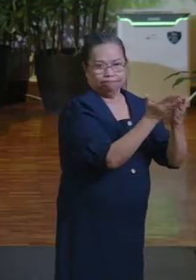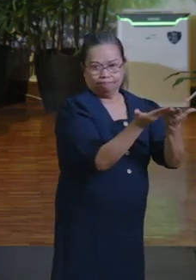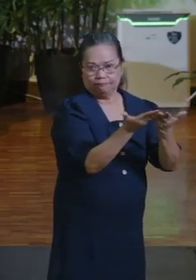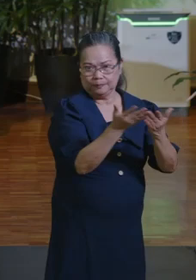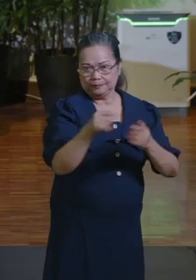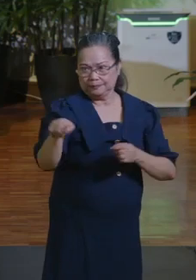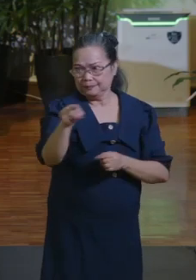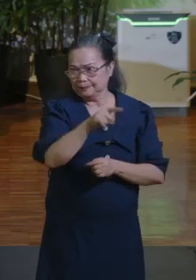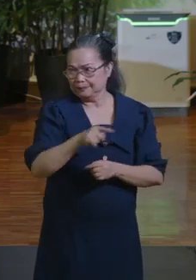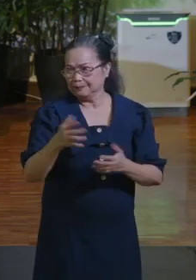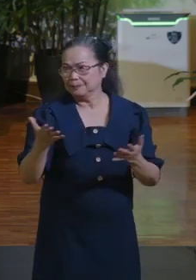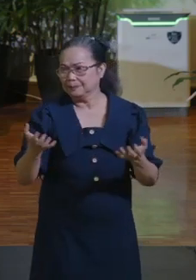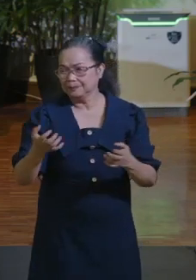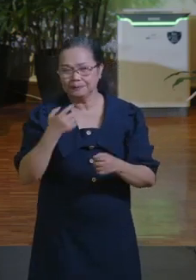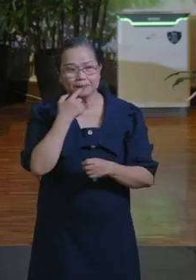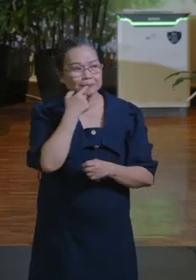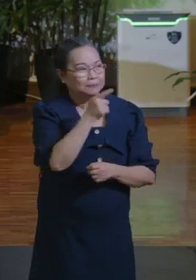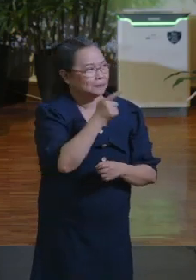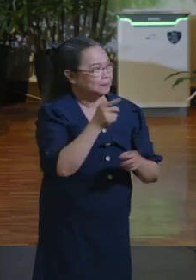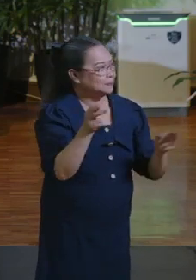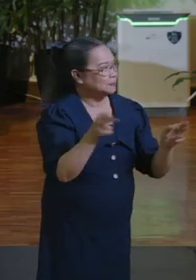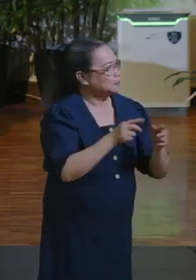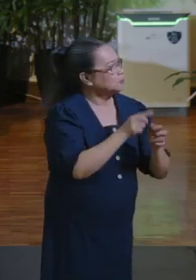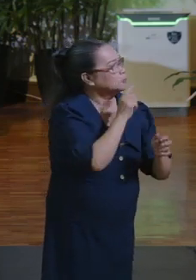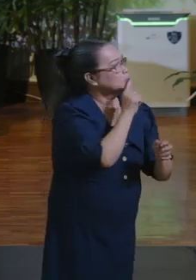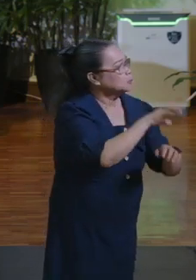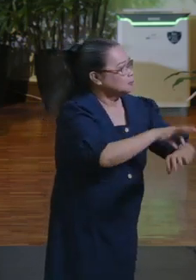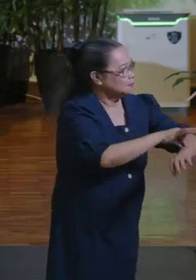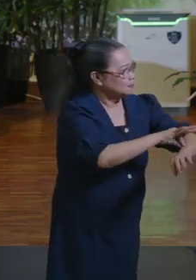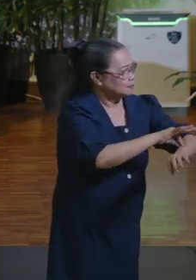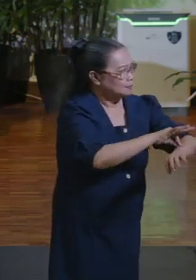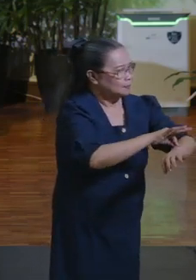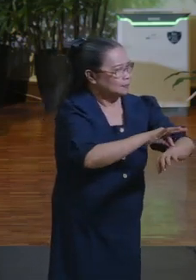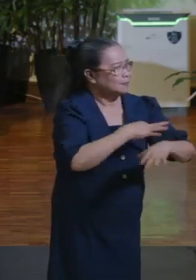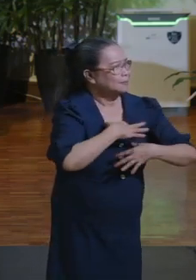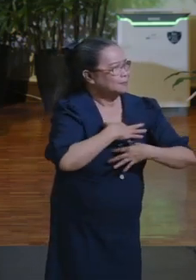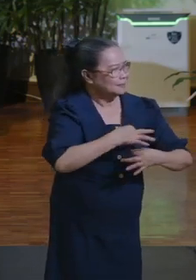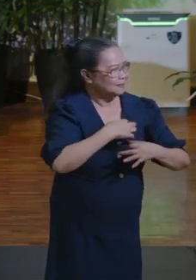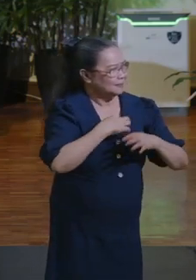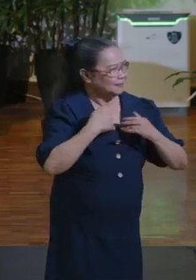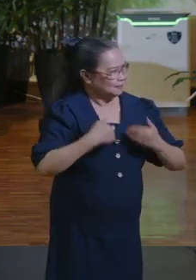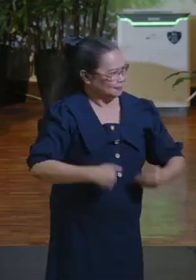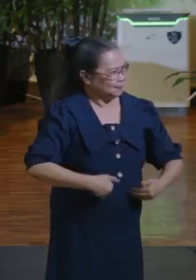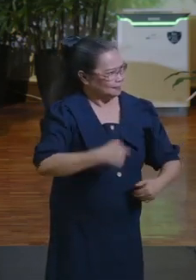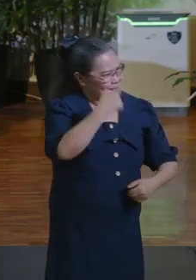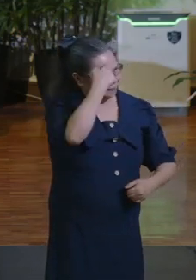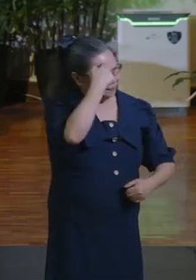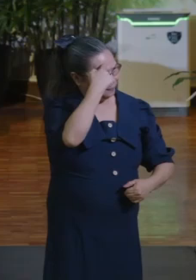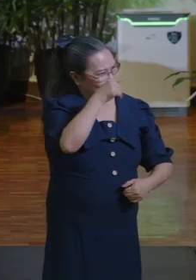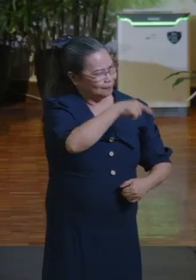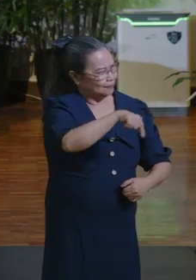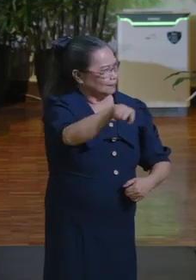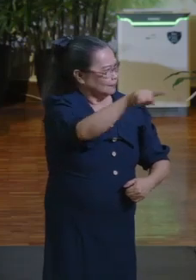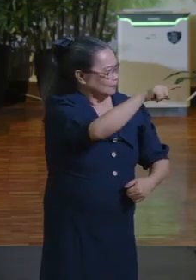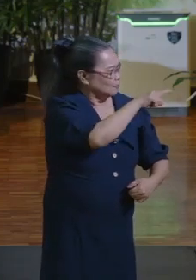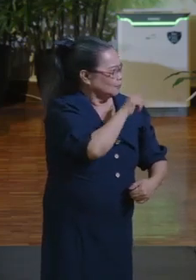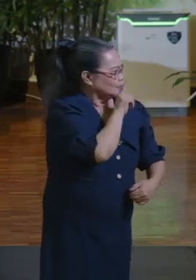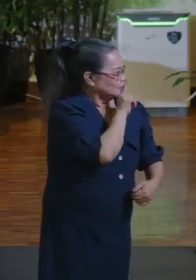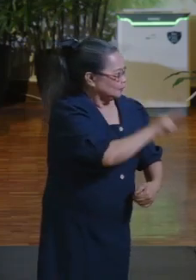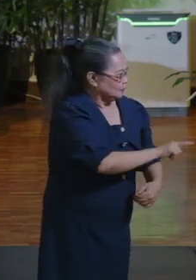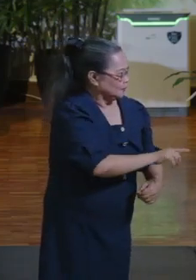"Among whom we all once lived in the passions of our flesh, carrying out the desires of the body and the mind, and were by